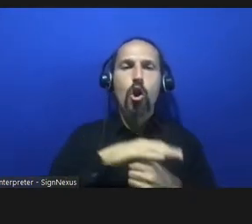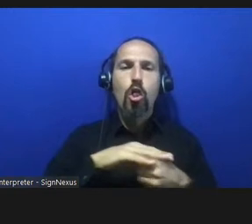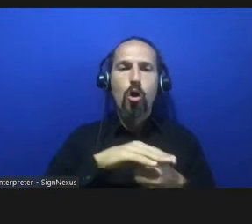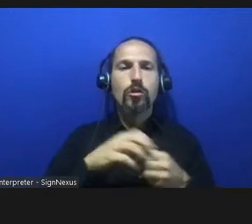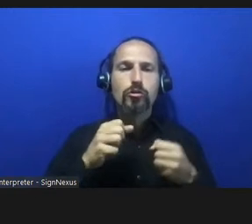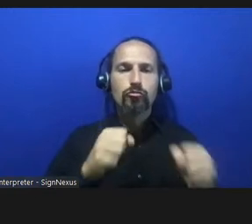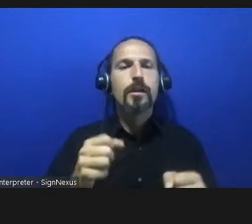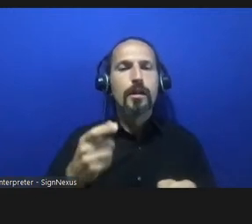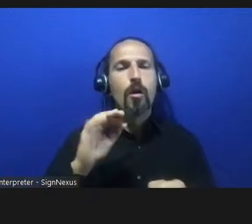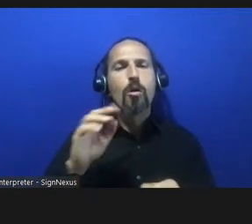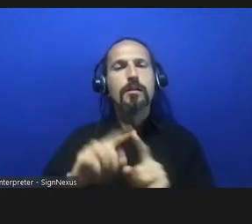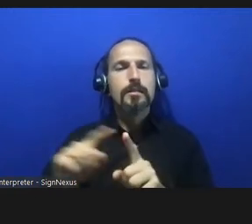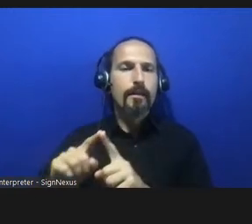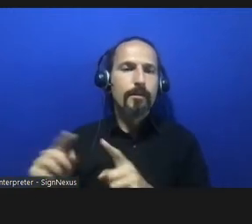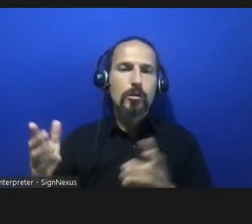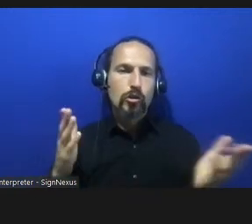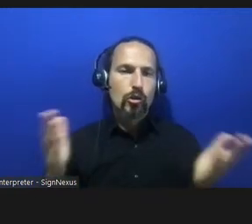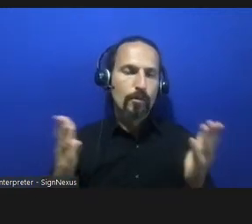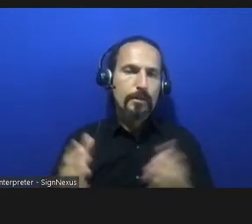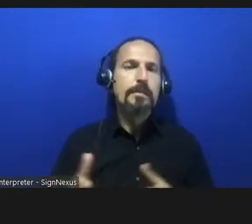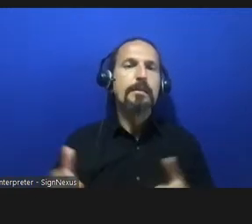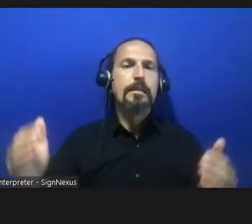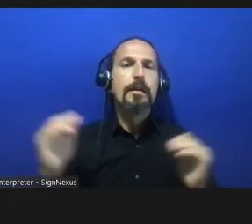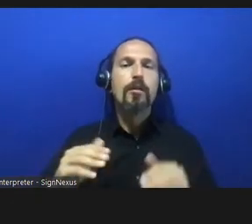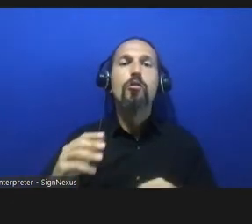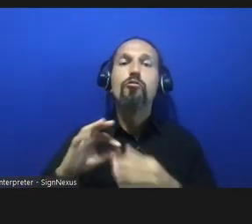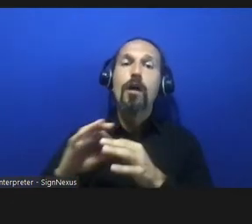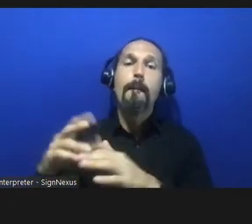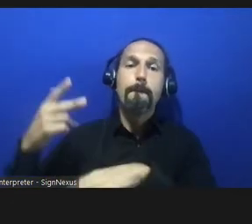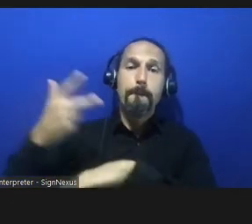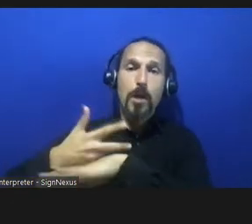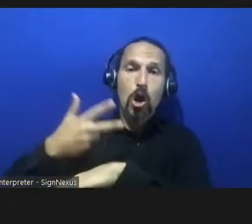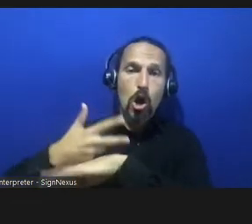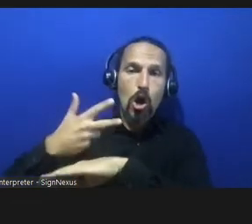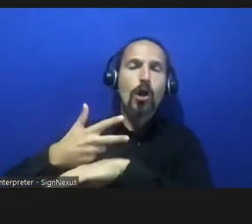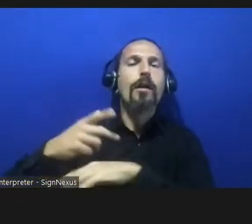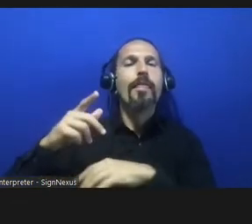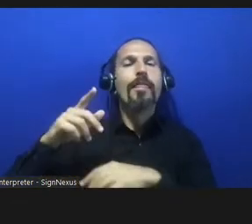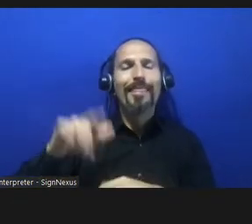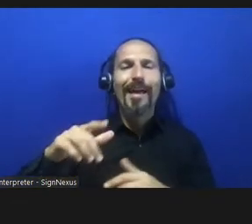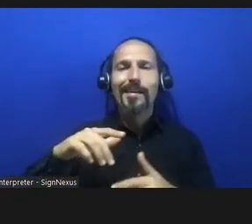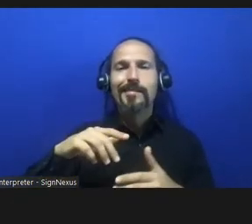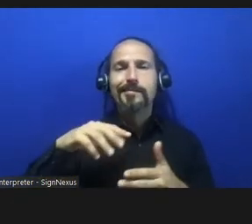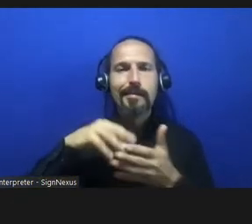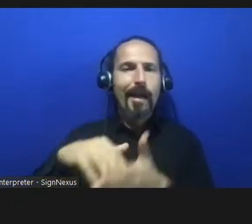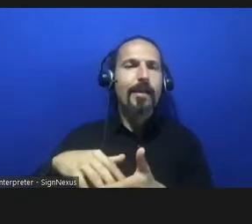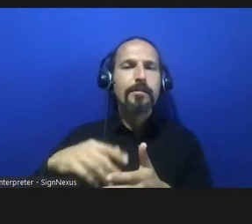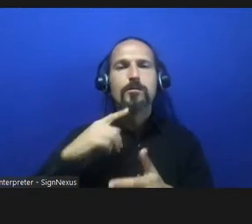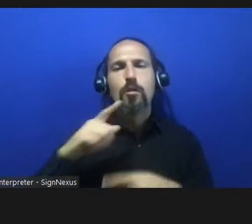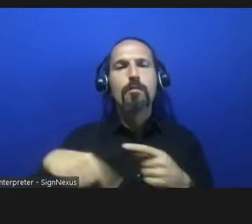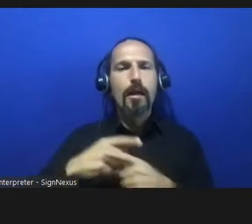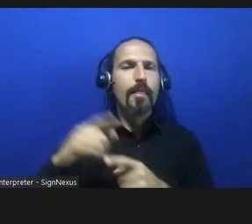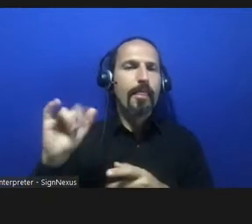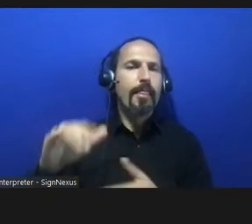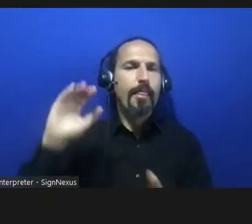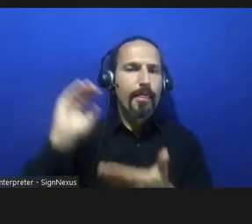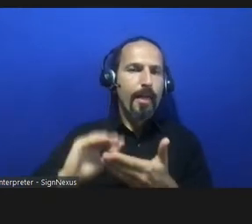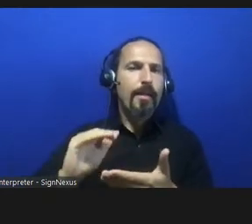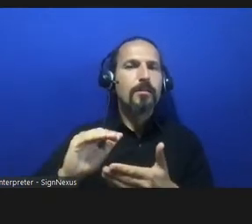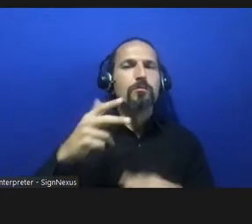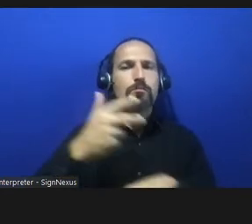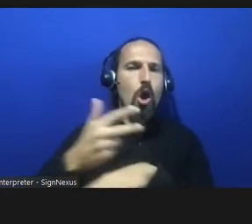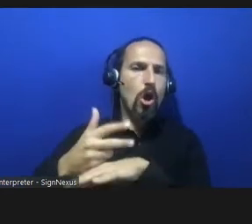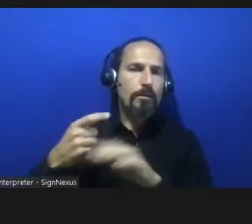and services with respect to parking the study found a reduction in parking demand within the manhattan central business